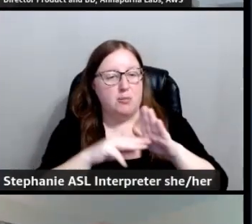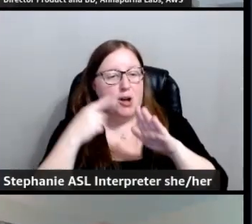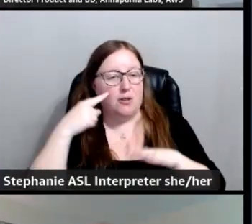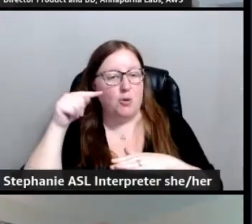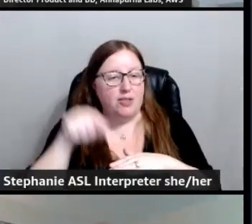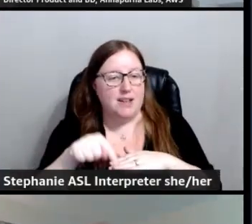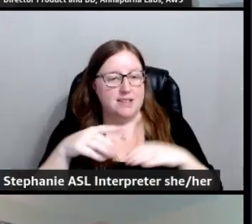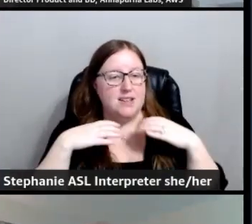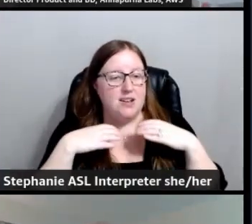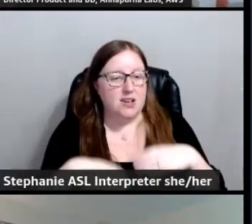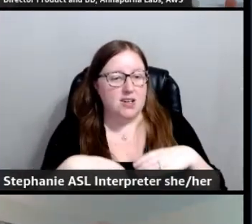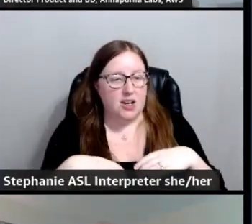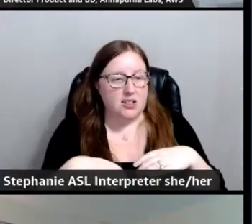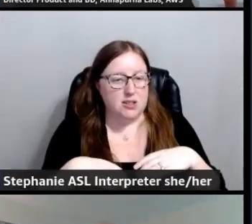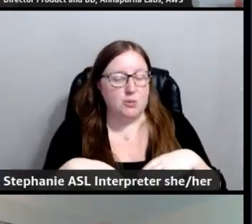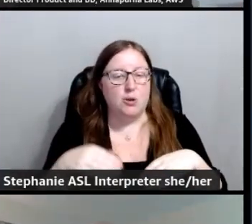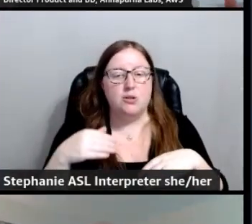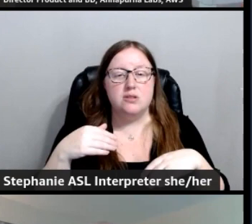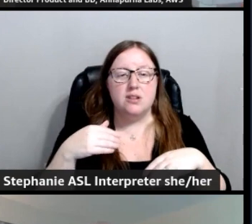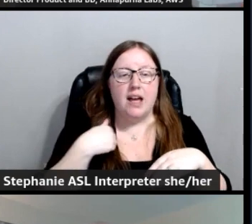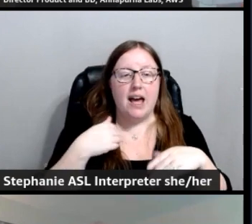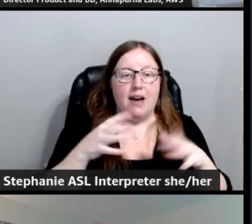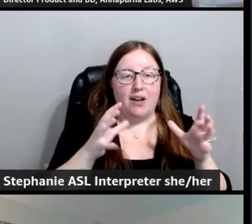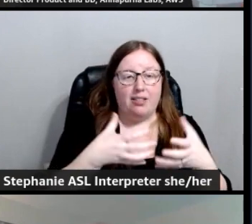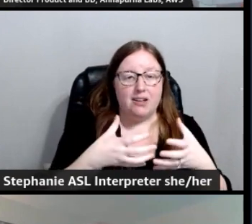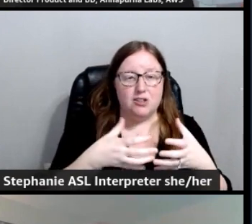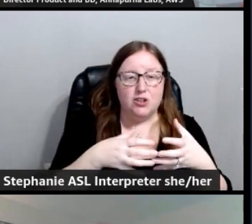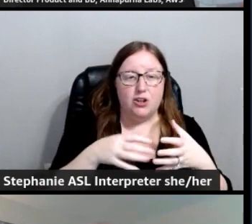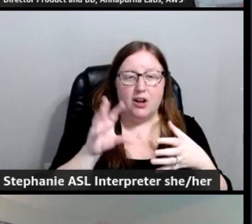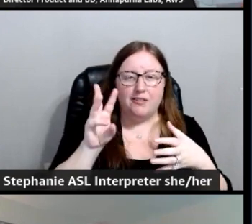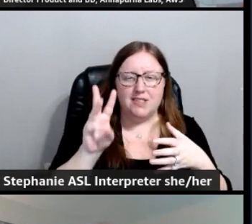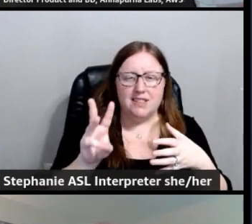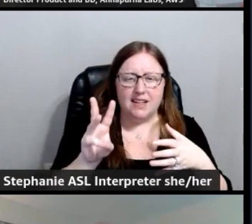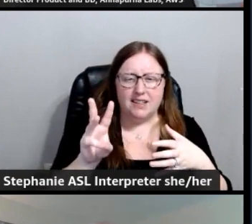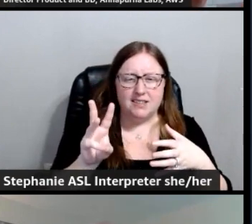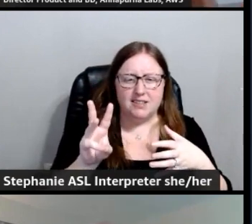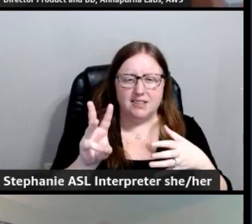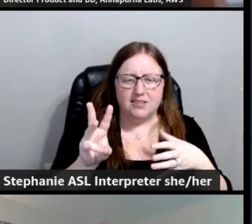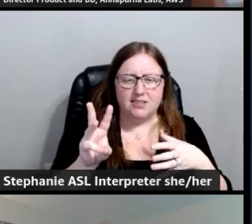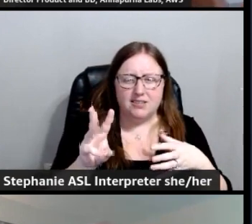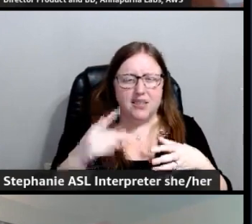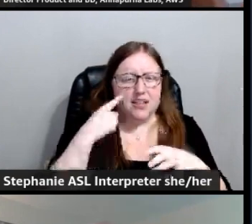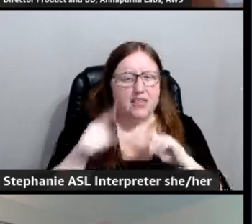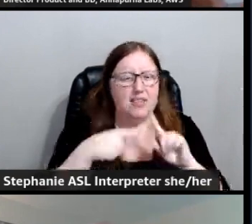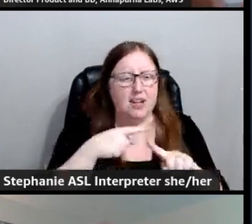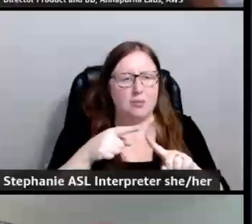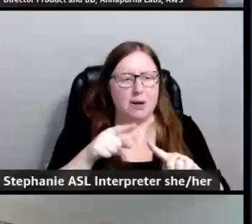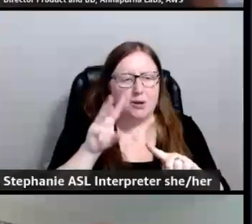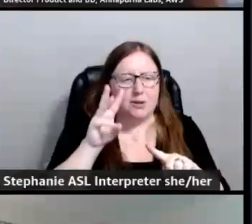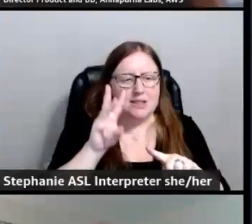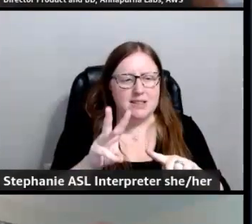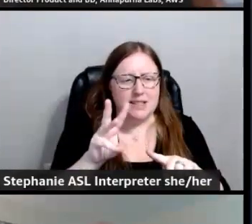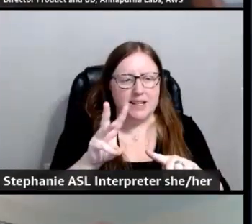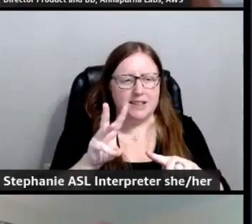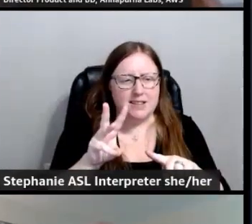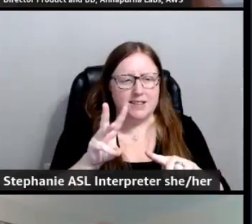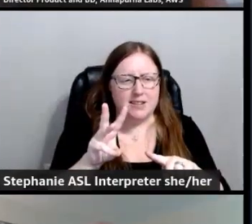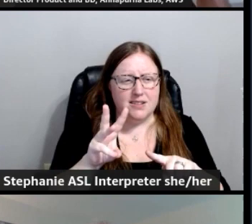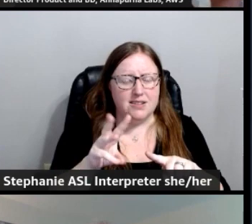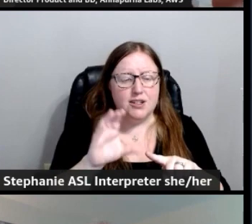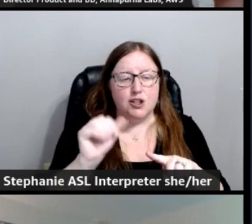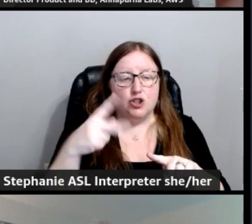when customers run, this is a cluster of 16 Traniums. So think 16 of those